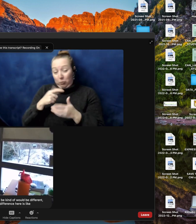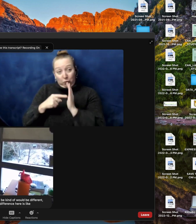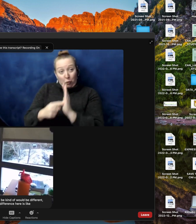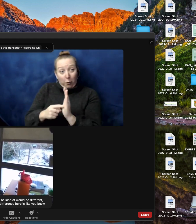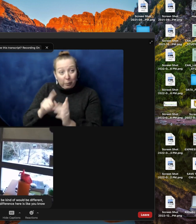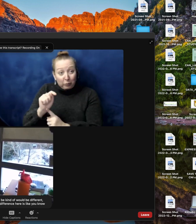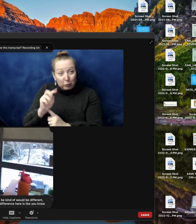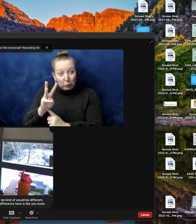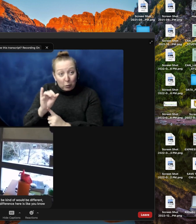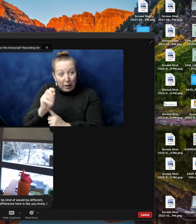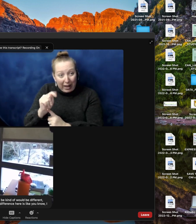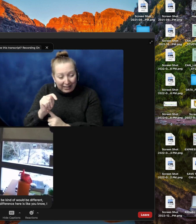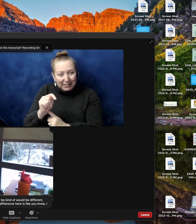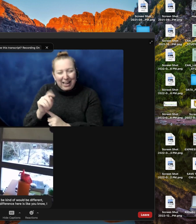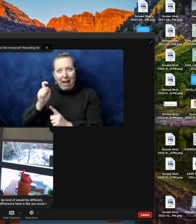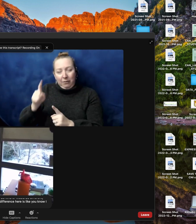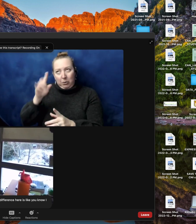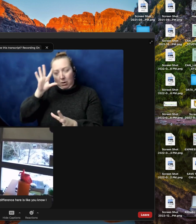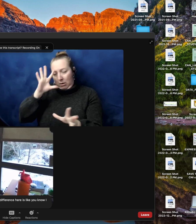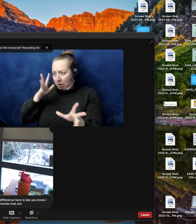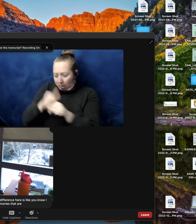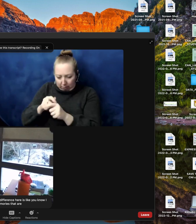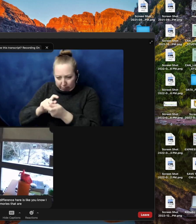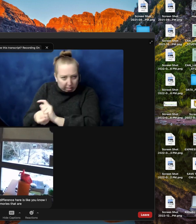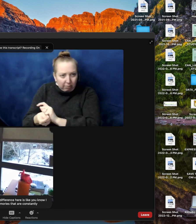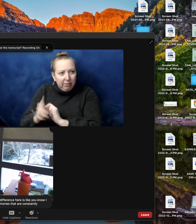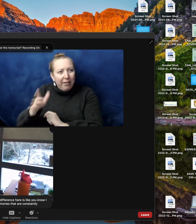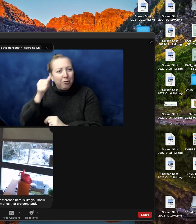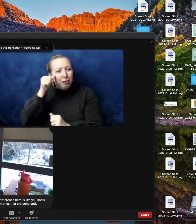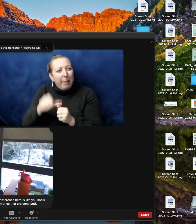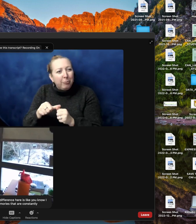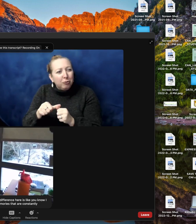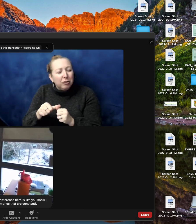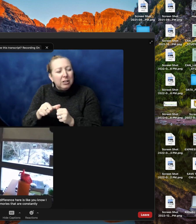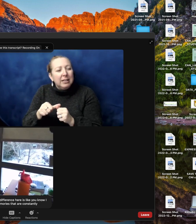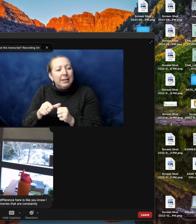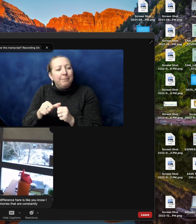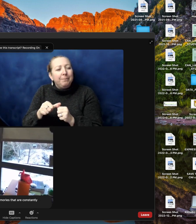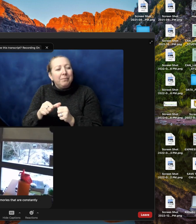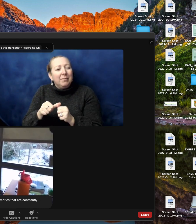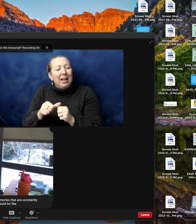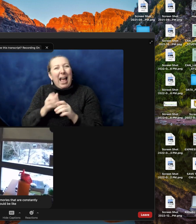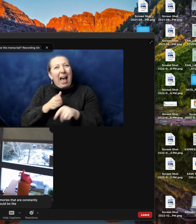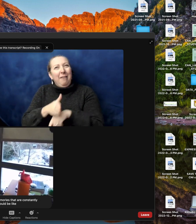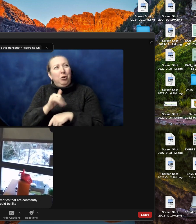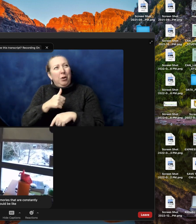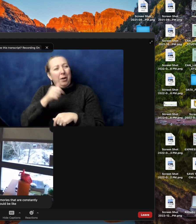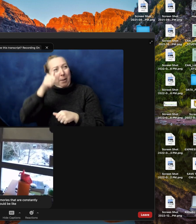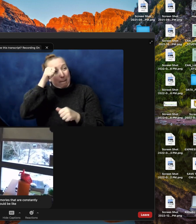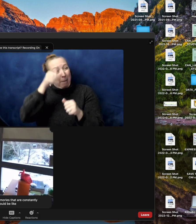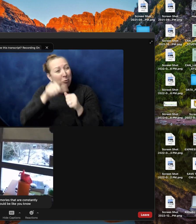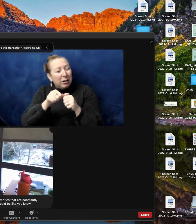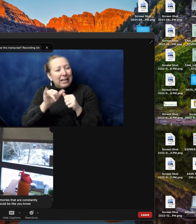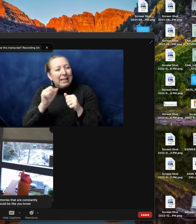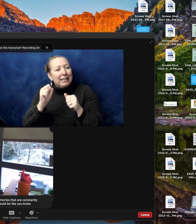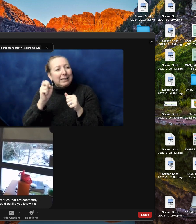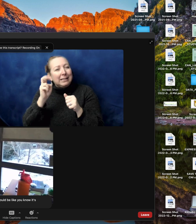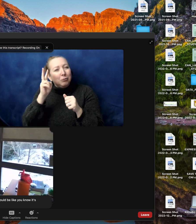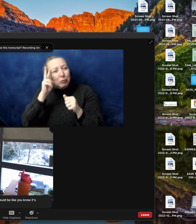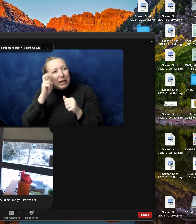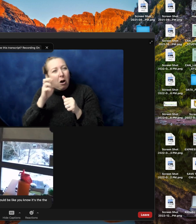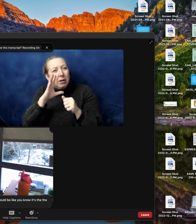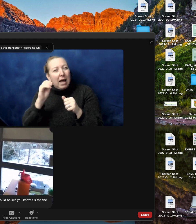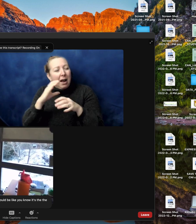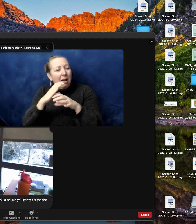know I think like the memories that are consolidated, it would be like, you know, the